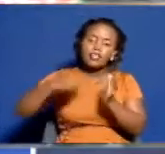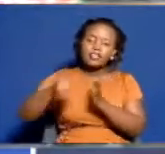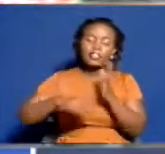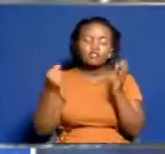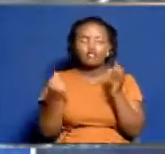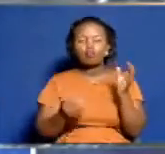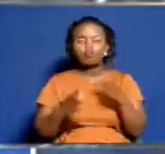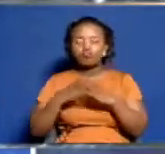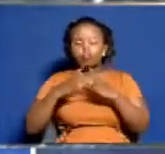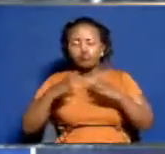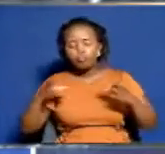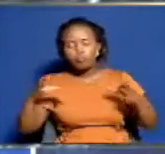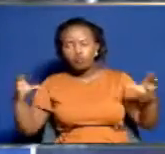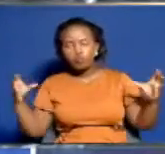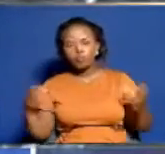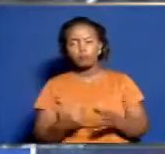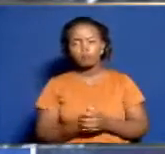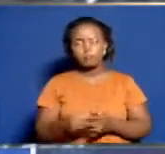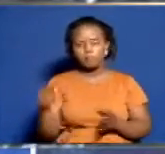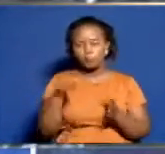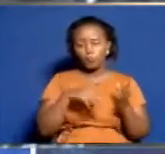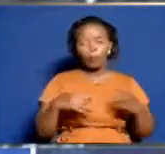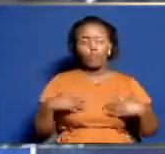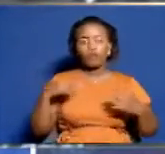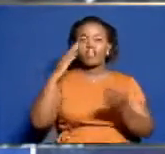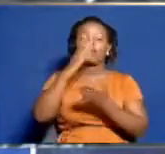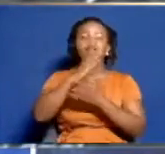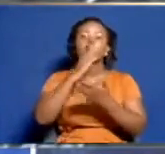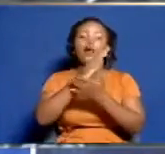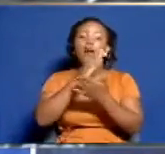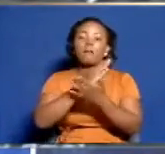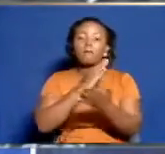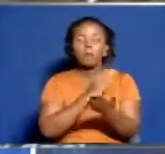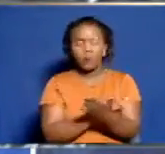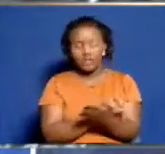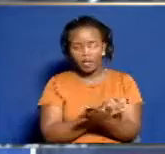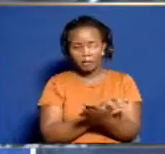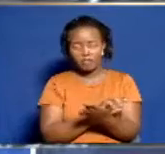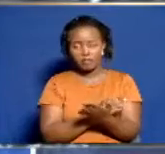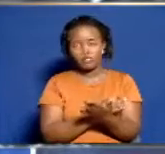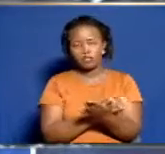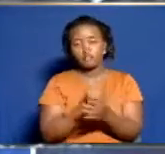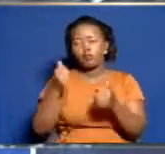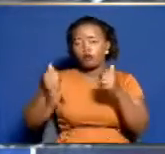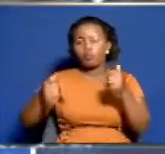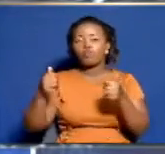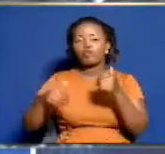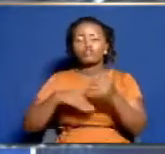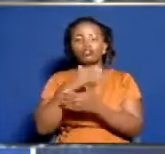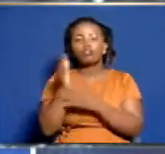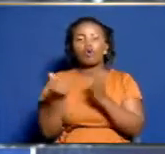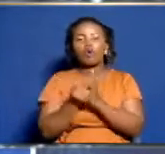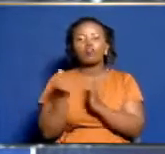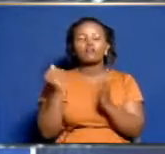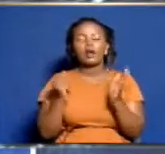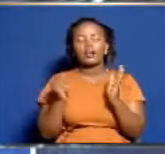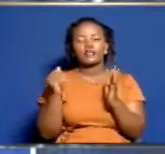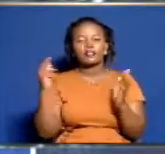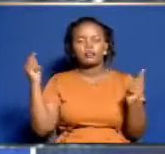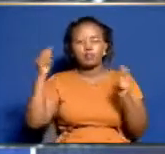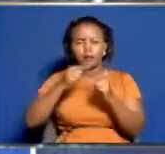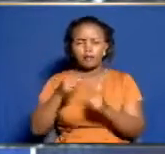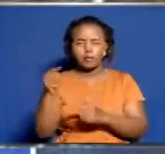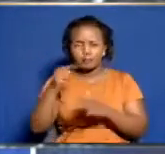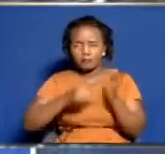for that market. We have put in place programs that are engineered or are designed